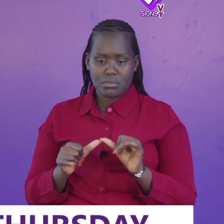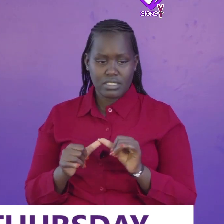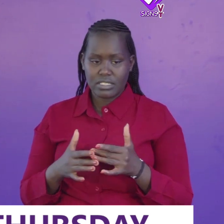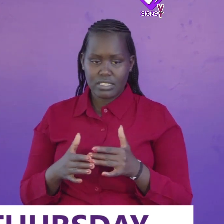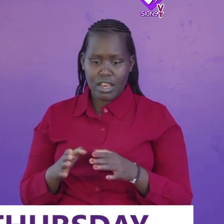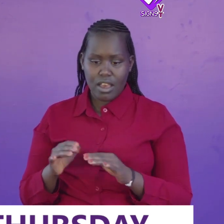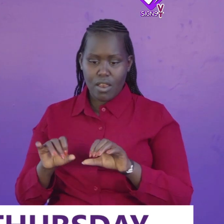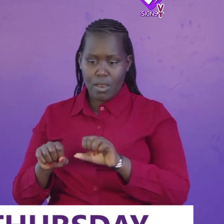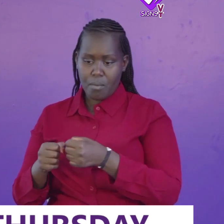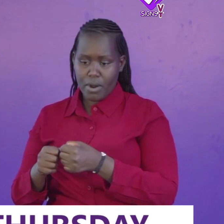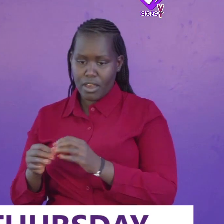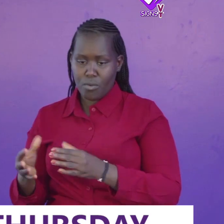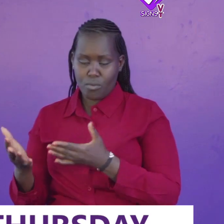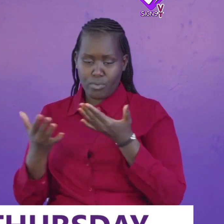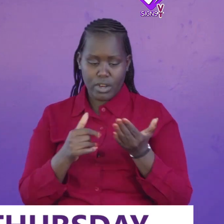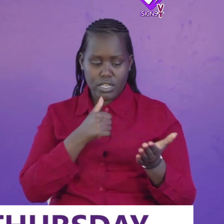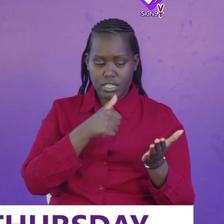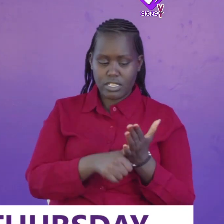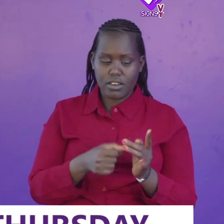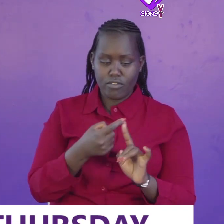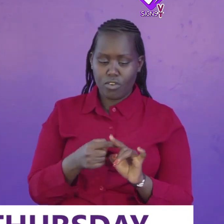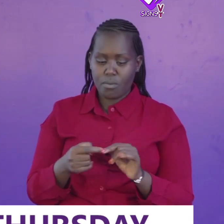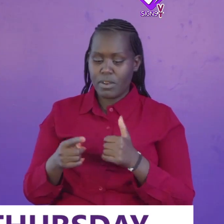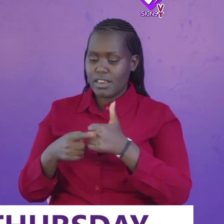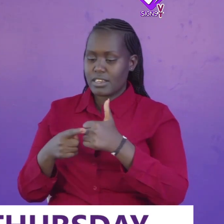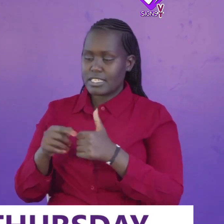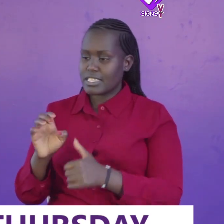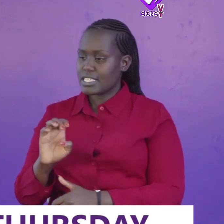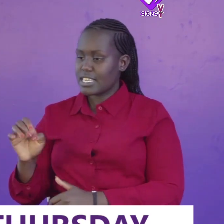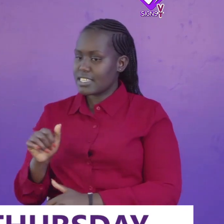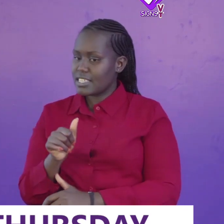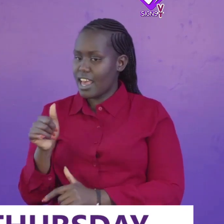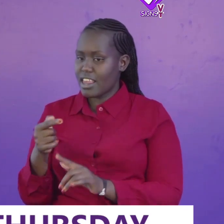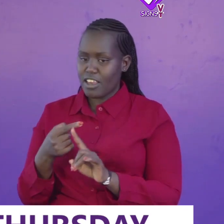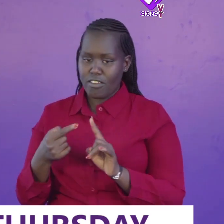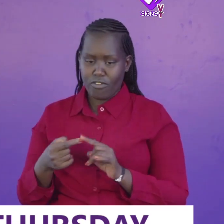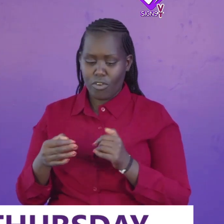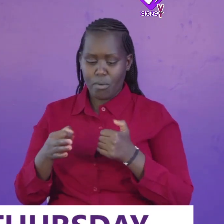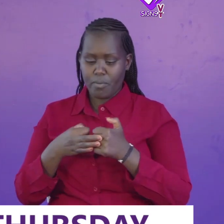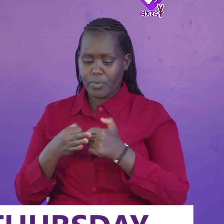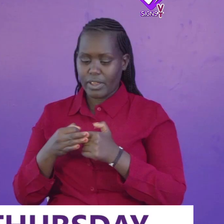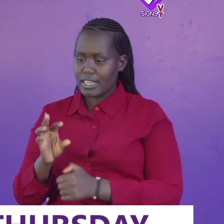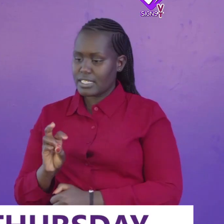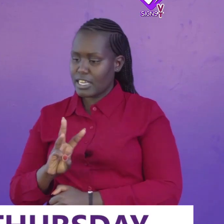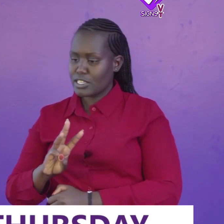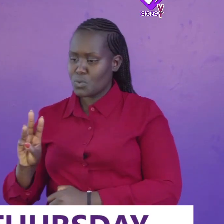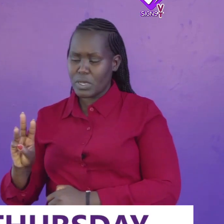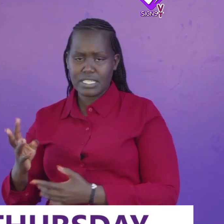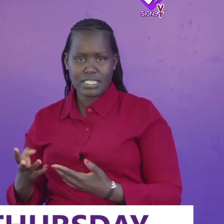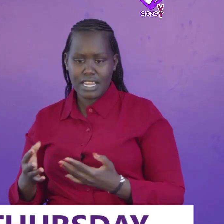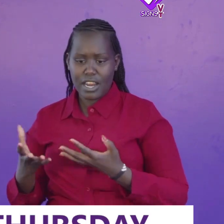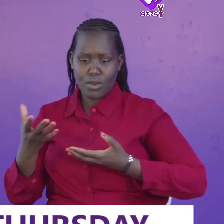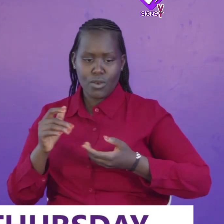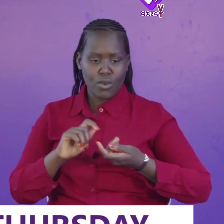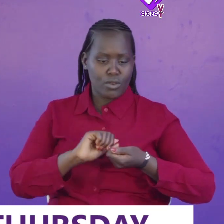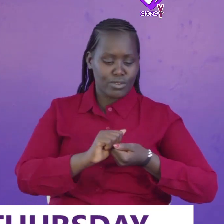kufanya nini? Ni kuletewa letter yenye imetoka sijui class 6 east. Ingine inakupata from class 8 west. Exchange huko. Mna exchange wewe